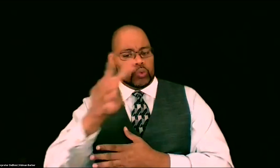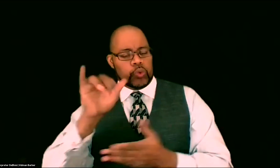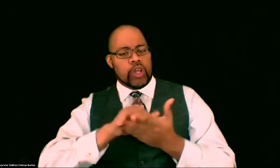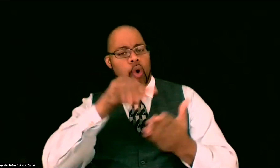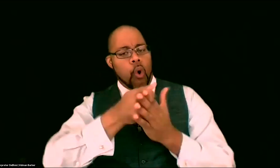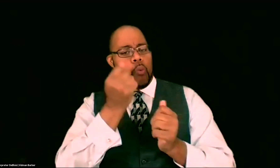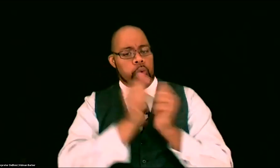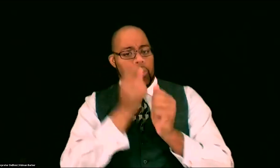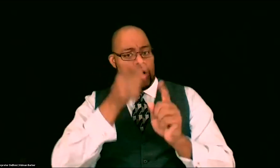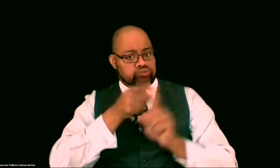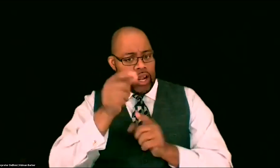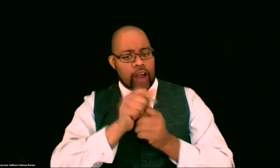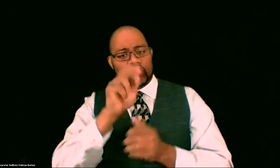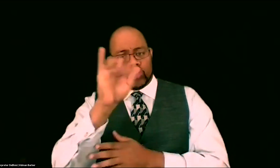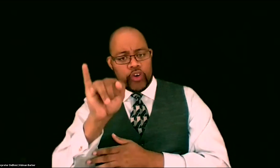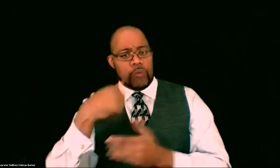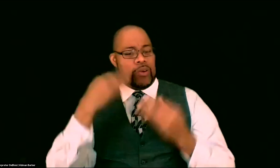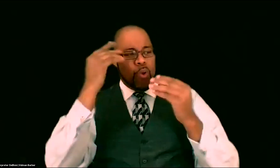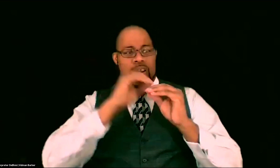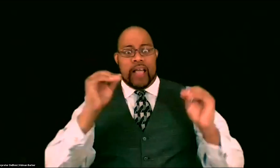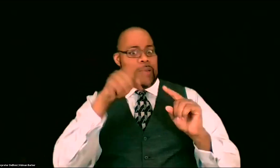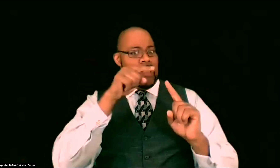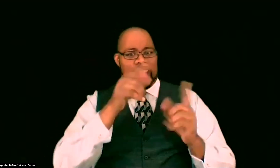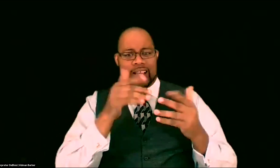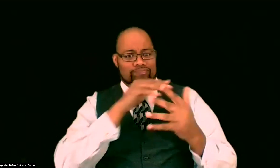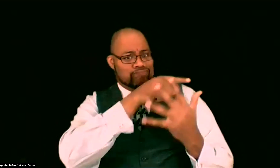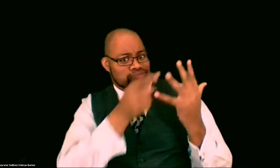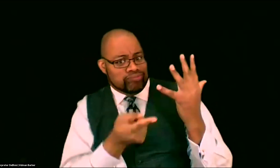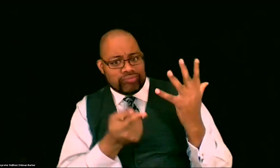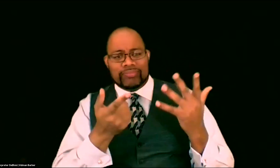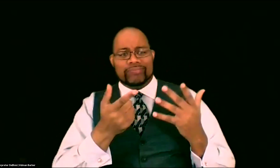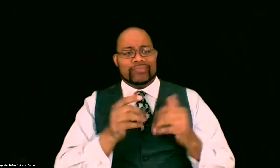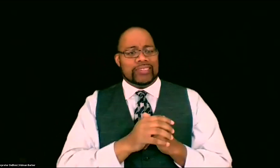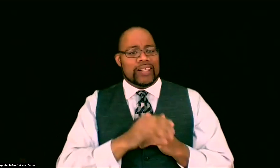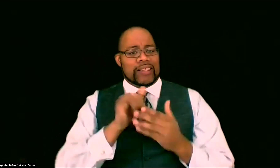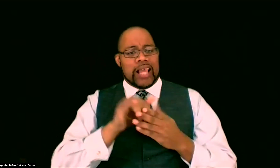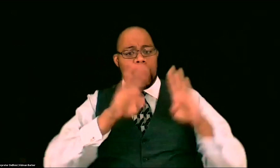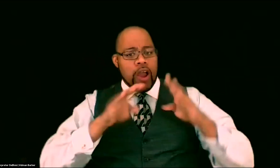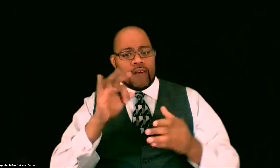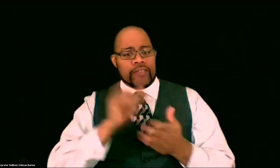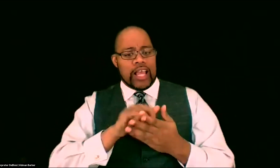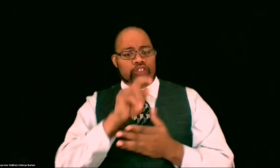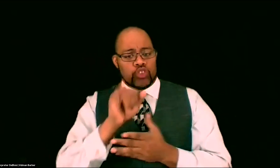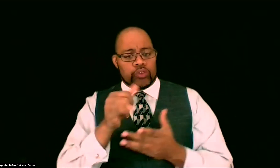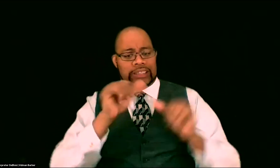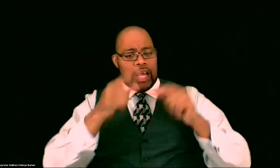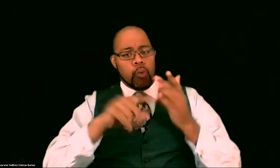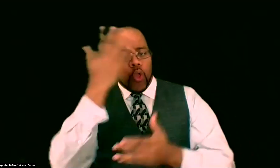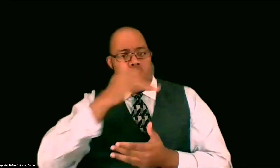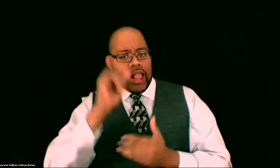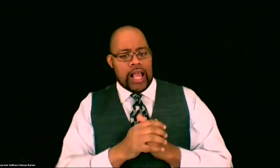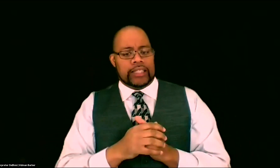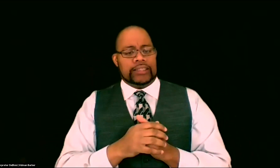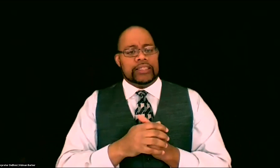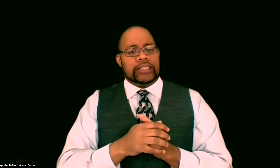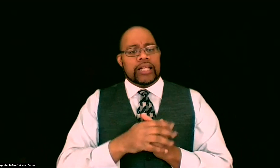one strain of Terry. So we know almost nothing about any sort of classic microbiology of Bacter besides what it looks like some of the time